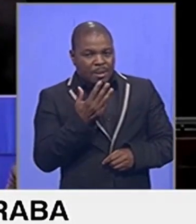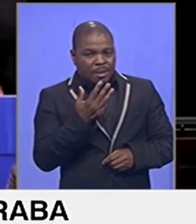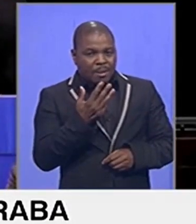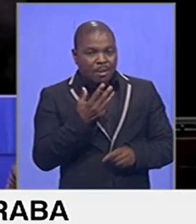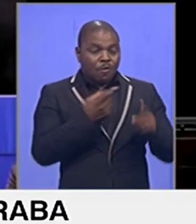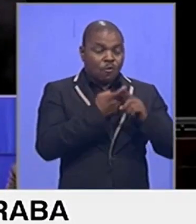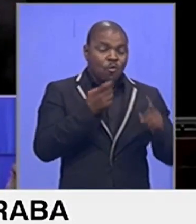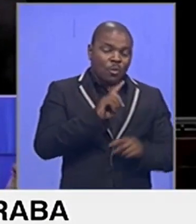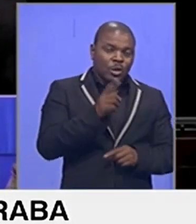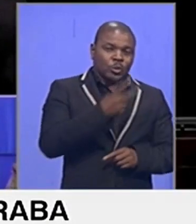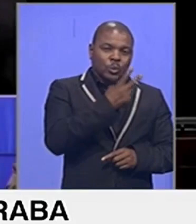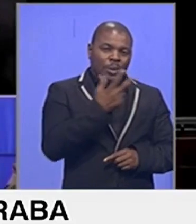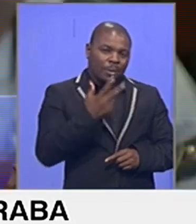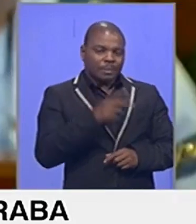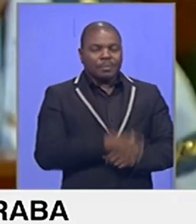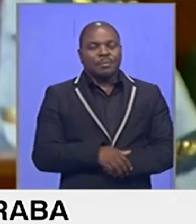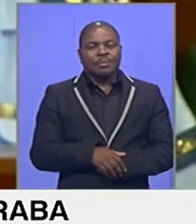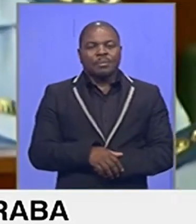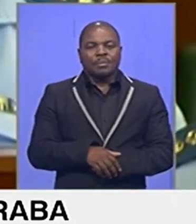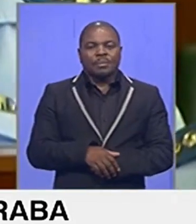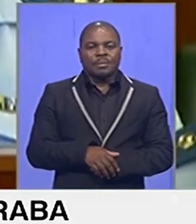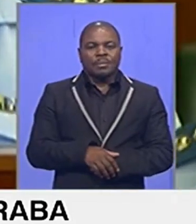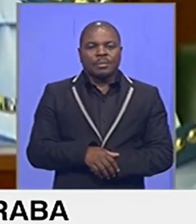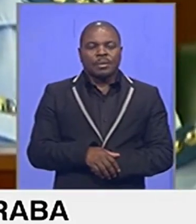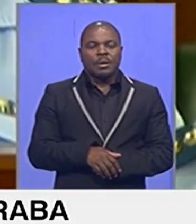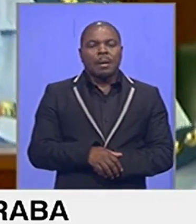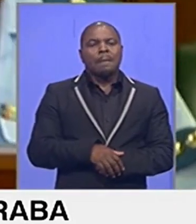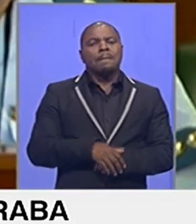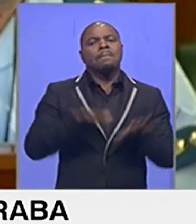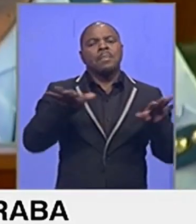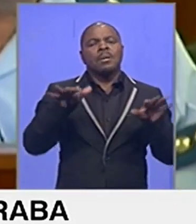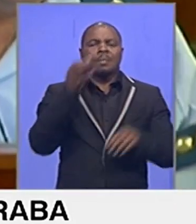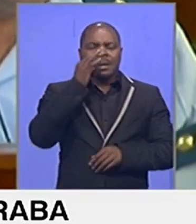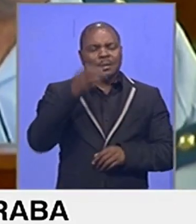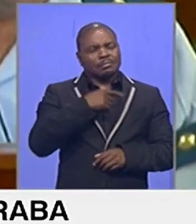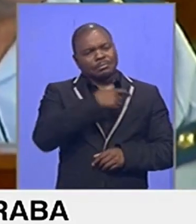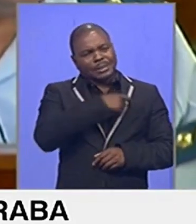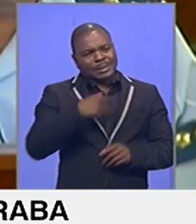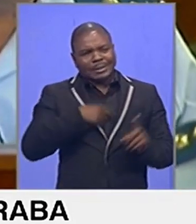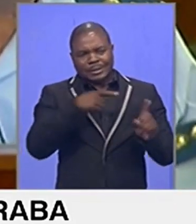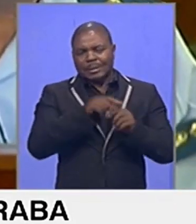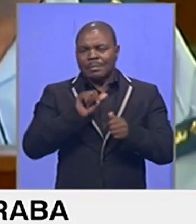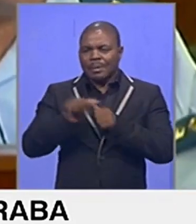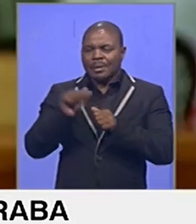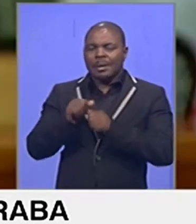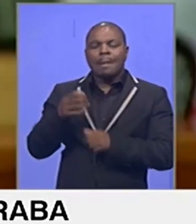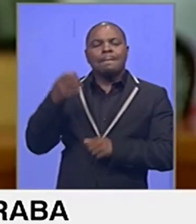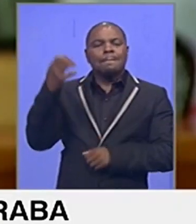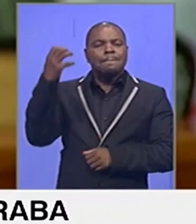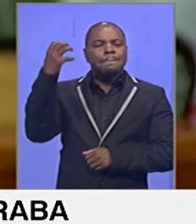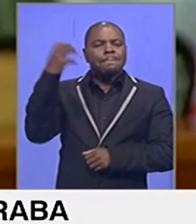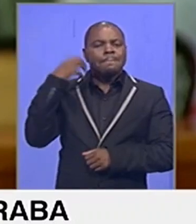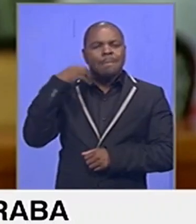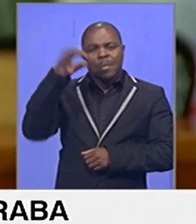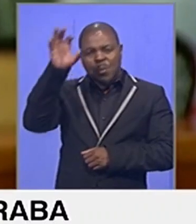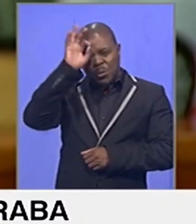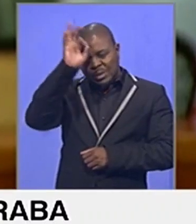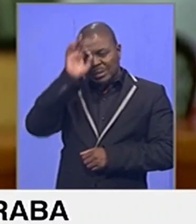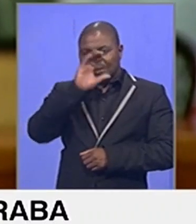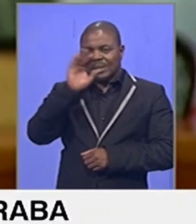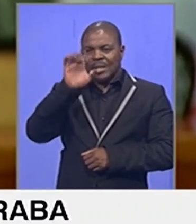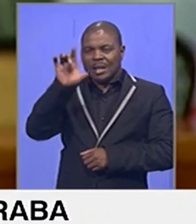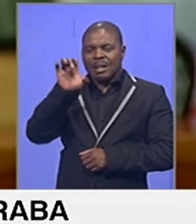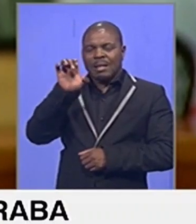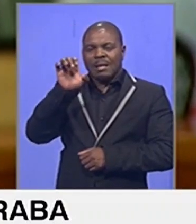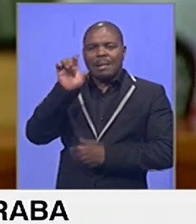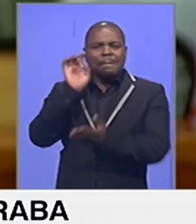from 28. Ho bile le boipiletso ba hore Mopresidente a leleke letona la sepolesa Beki Cele ho latela sekgahla se hodimo sa